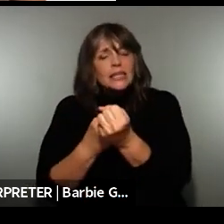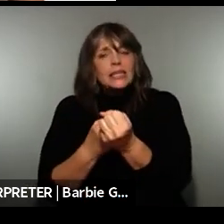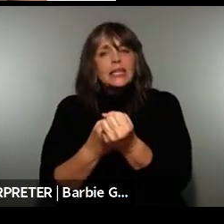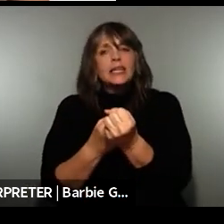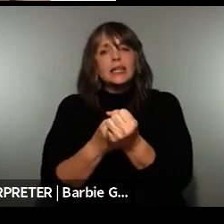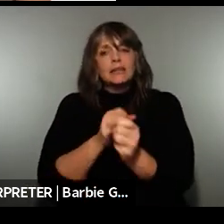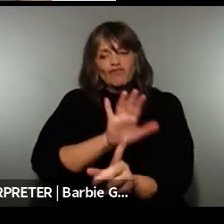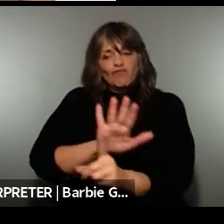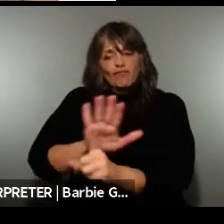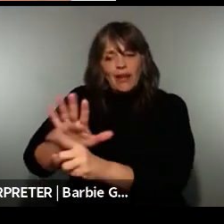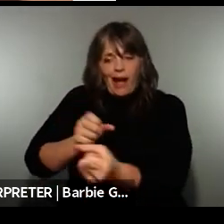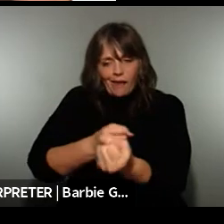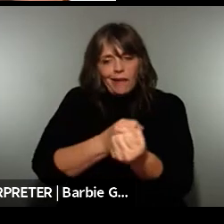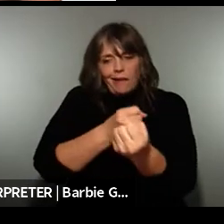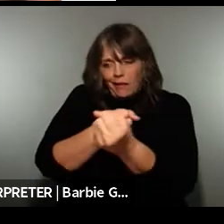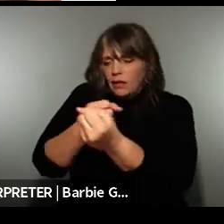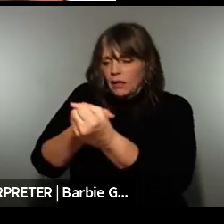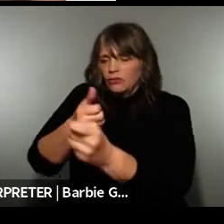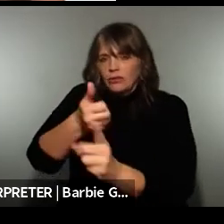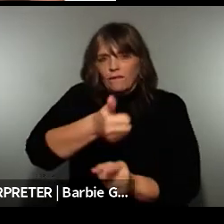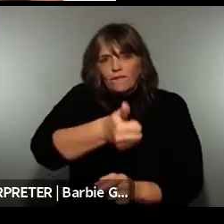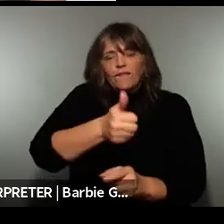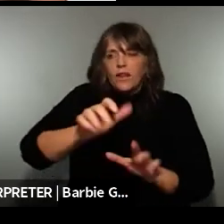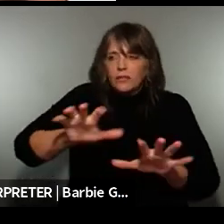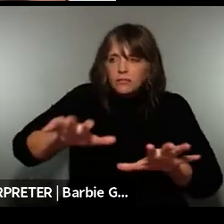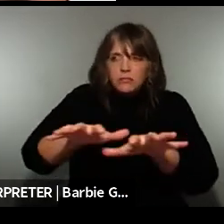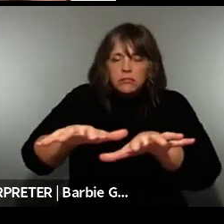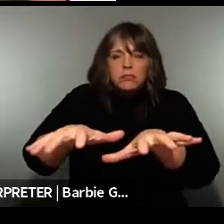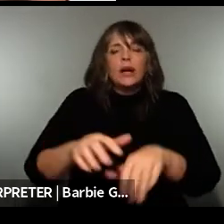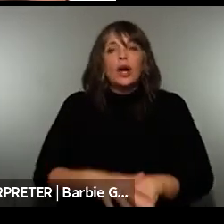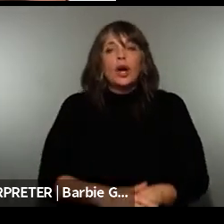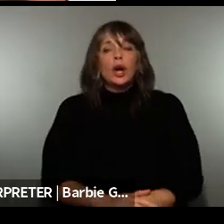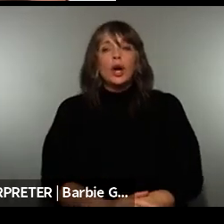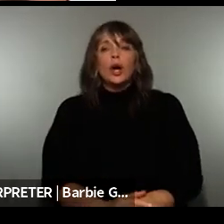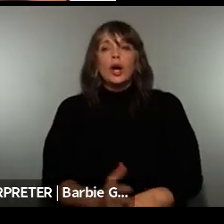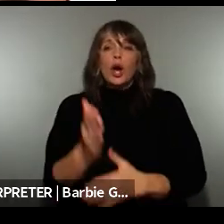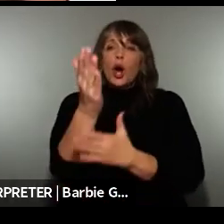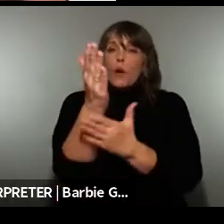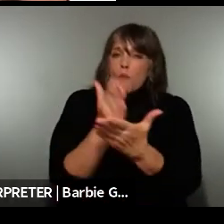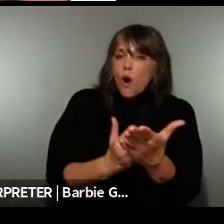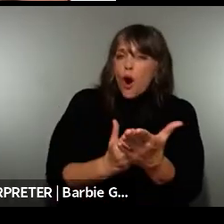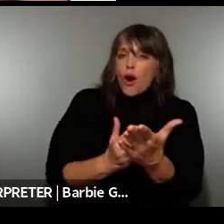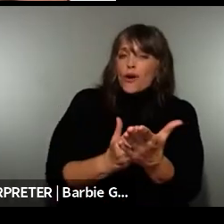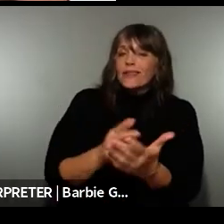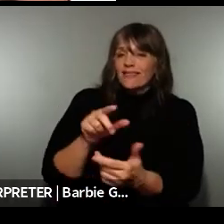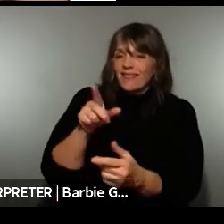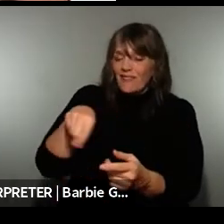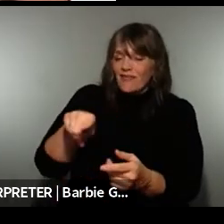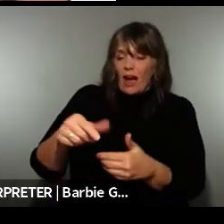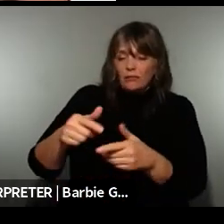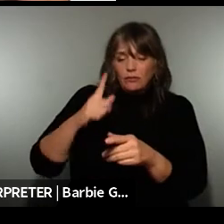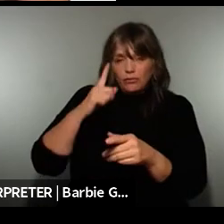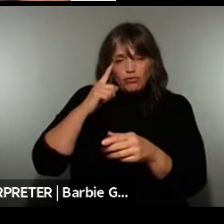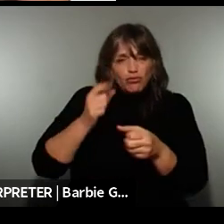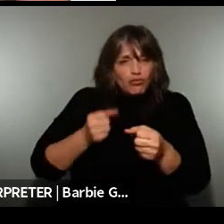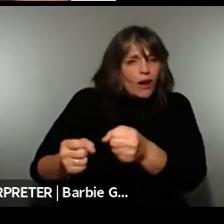the strategy around divestment is visibilizing the wins. Because when we do have